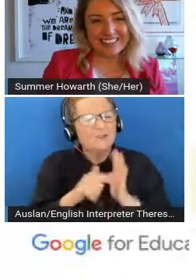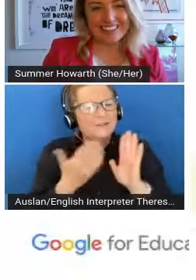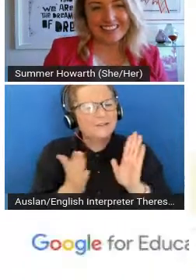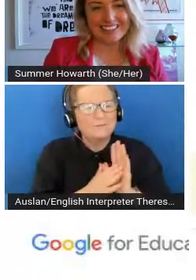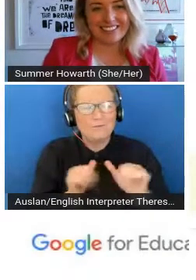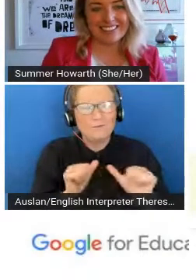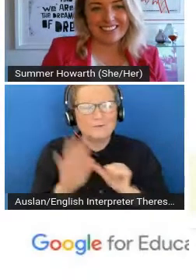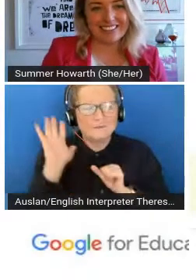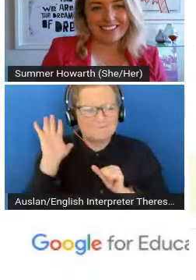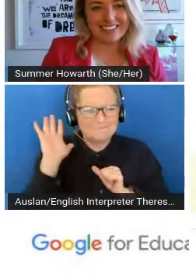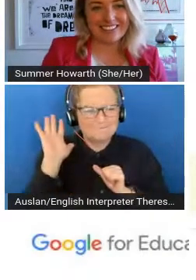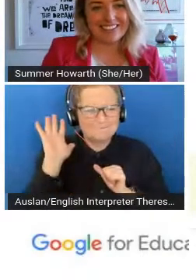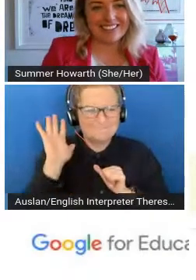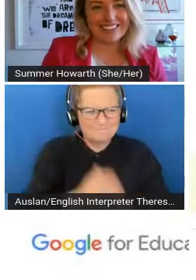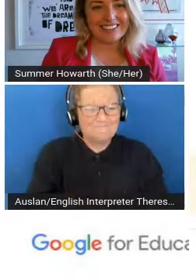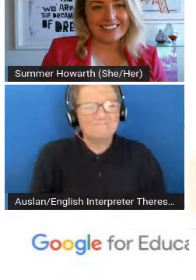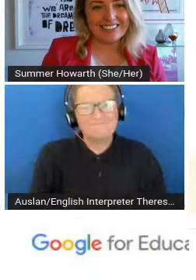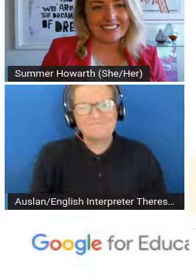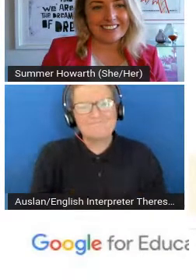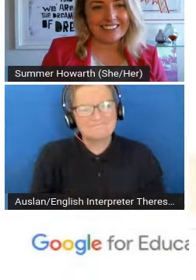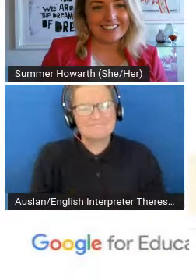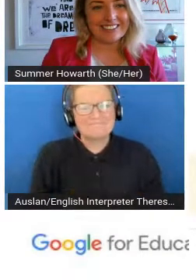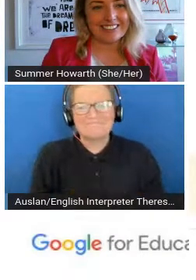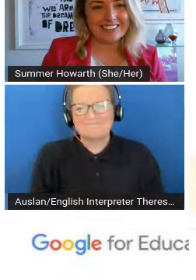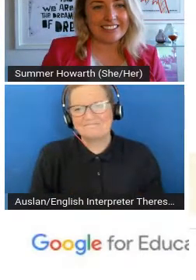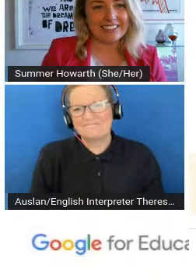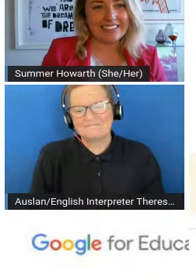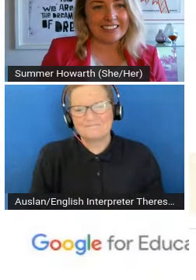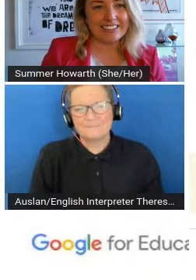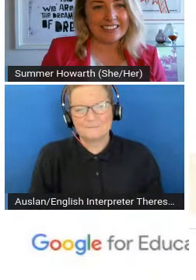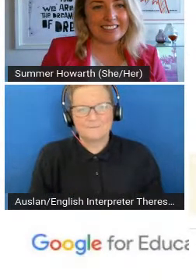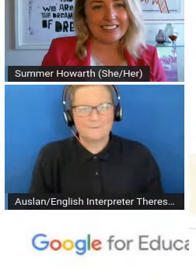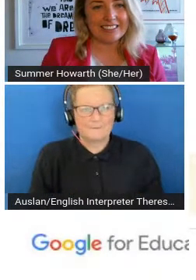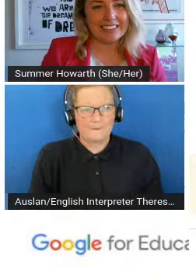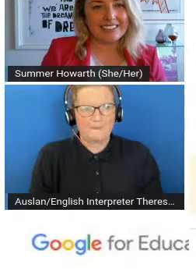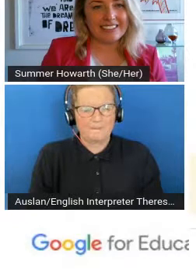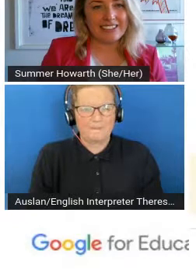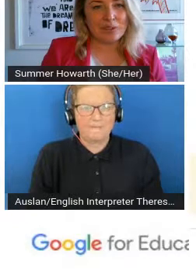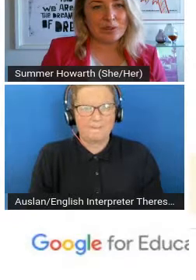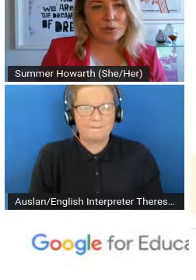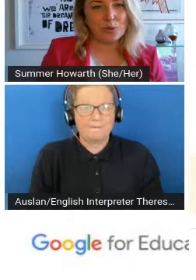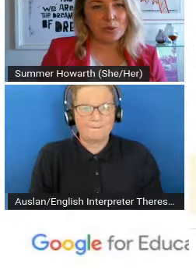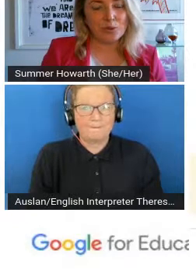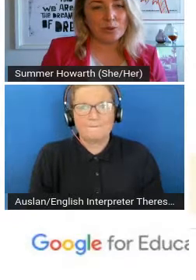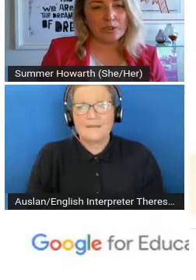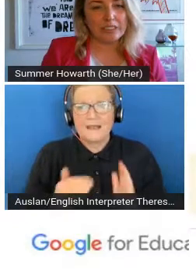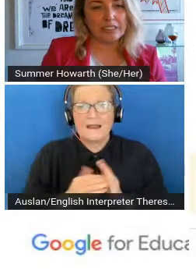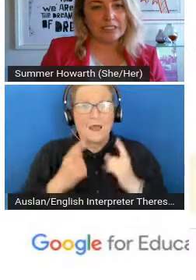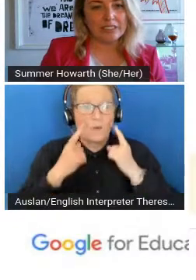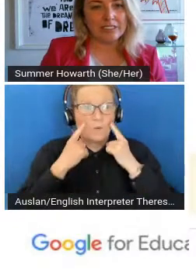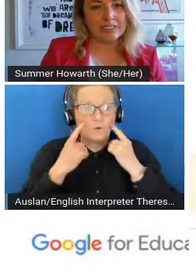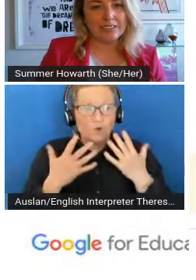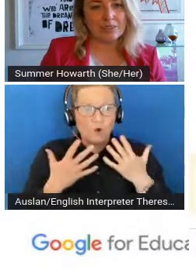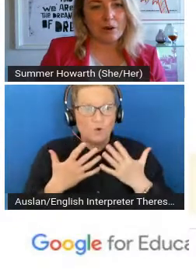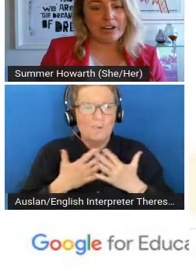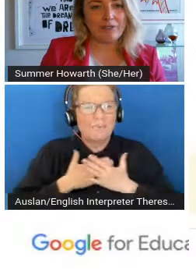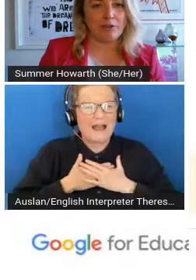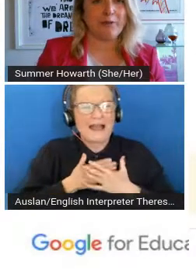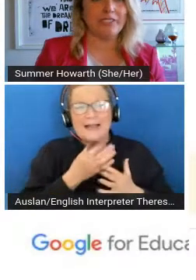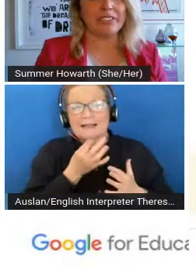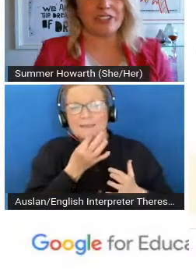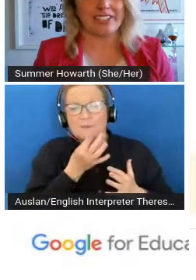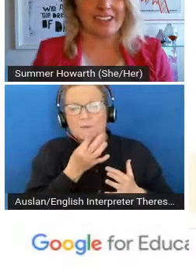do is just show you my little Chromebook here.